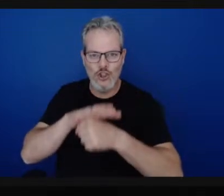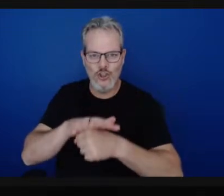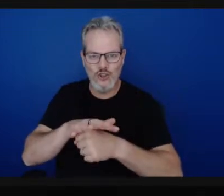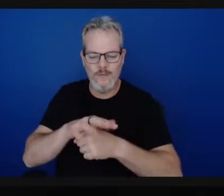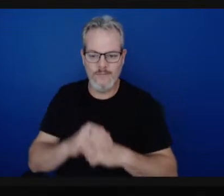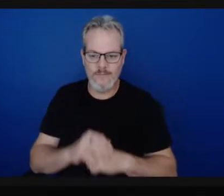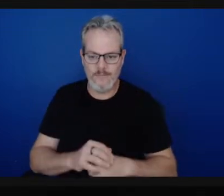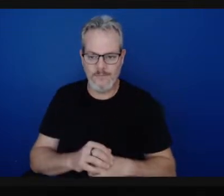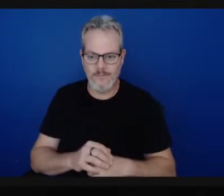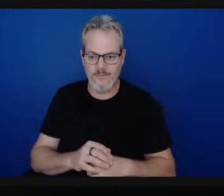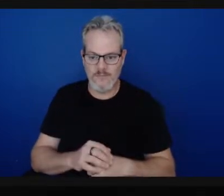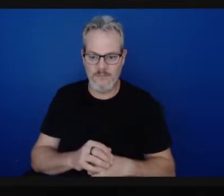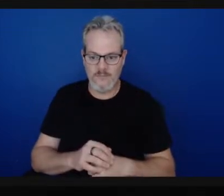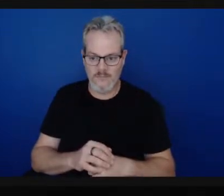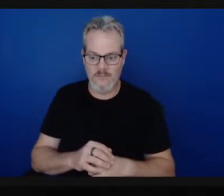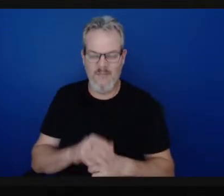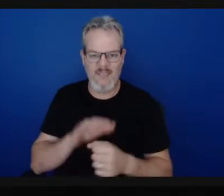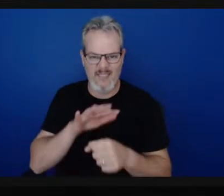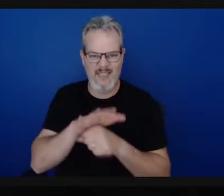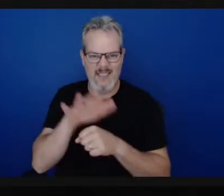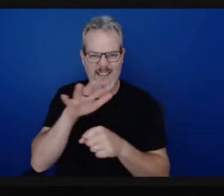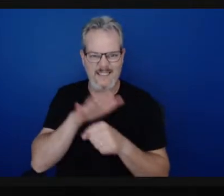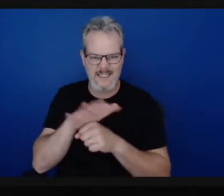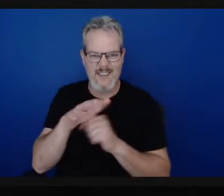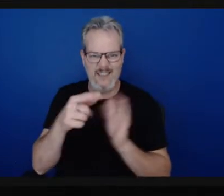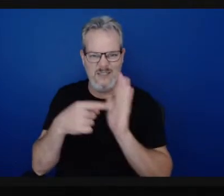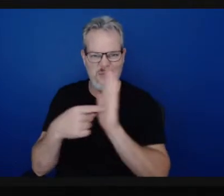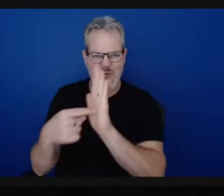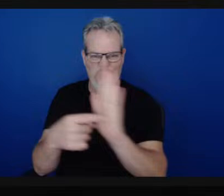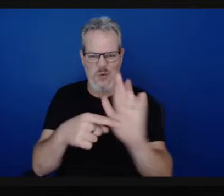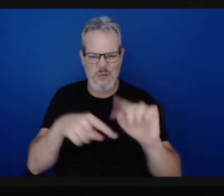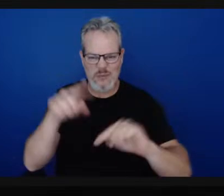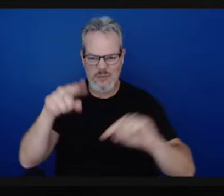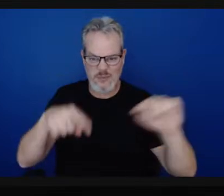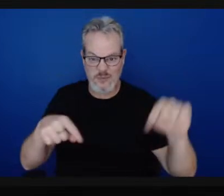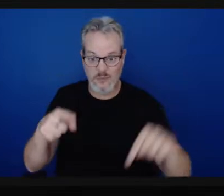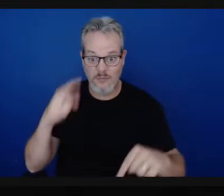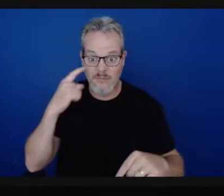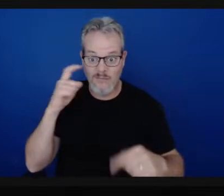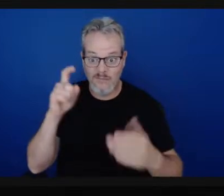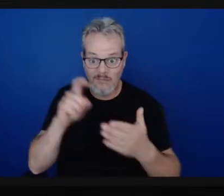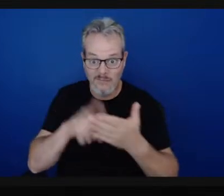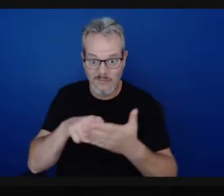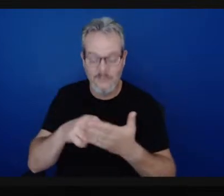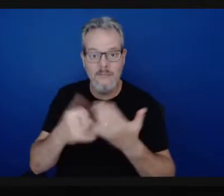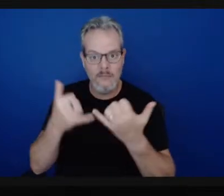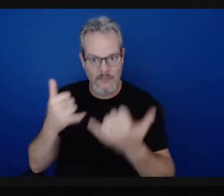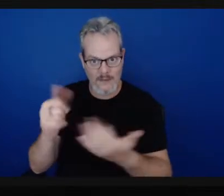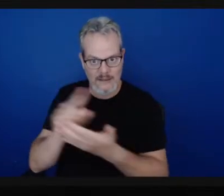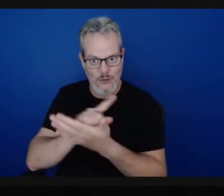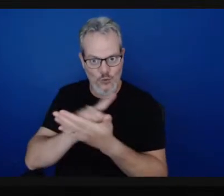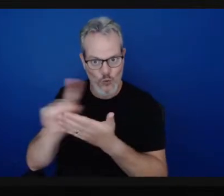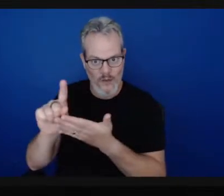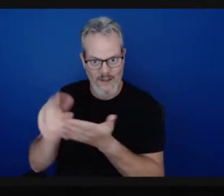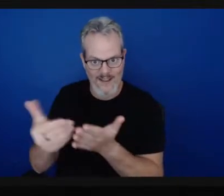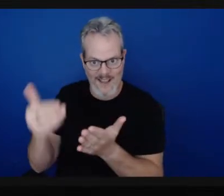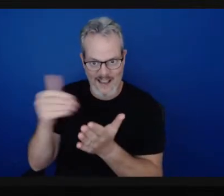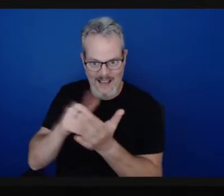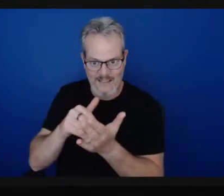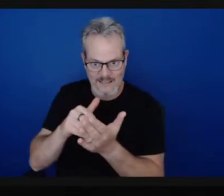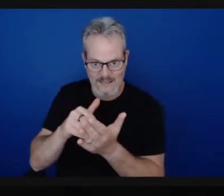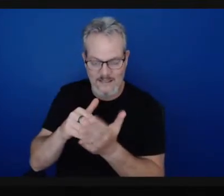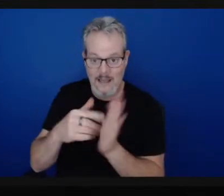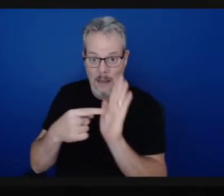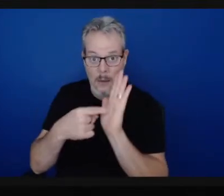So that's enough cross sections there, but that's when I show you, here is this map of the week once again. And I wanted to